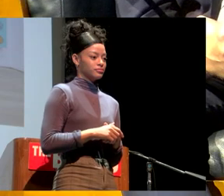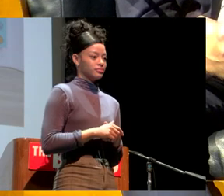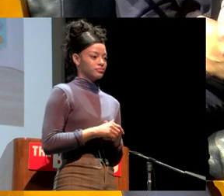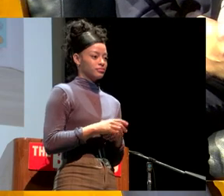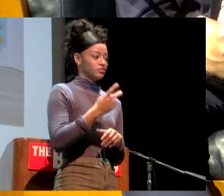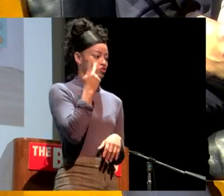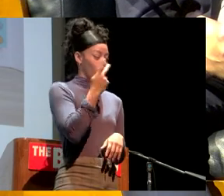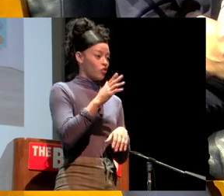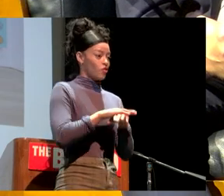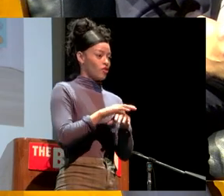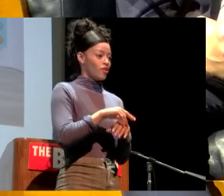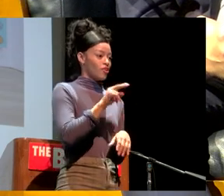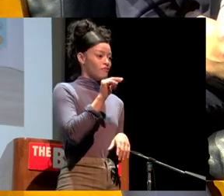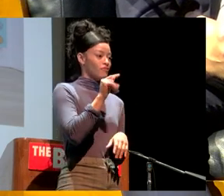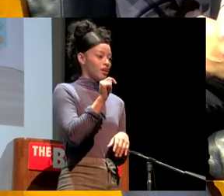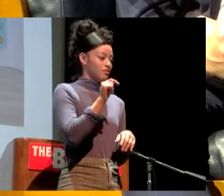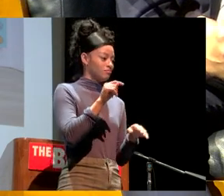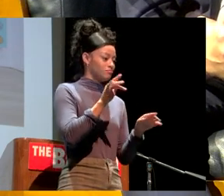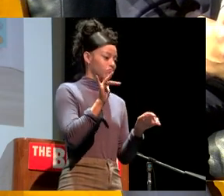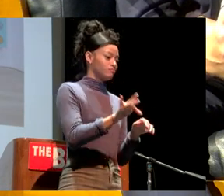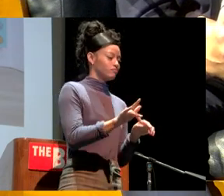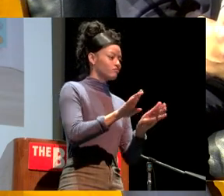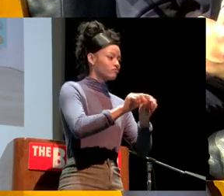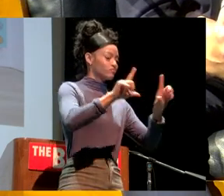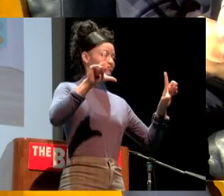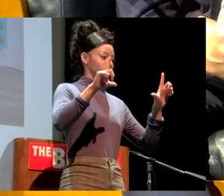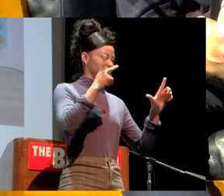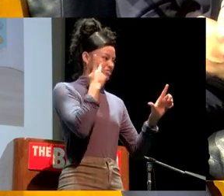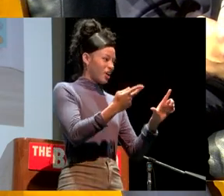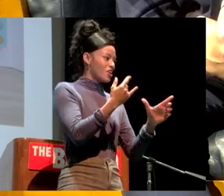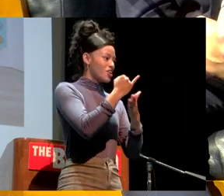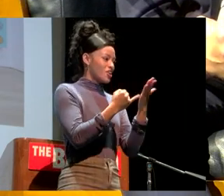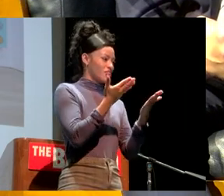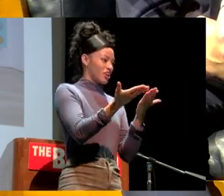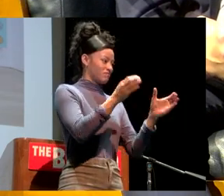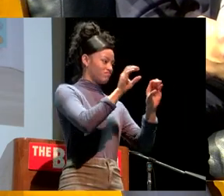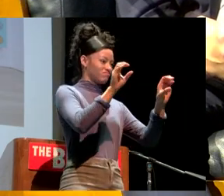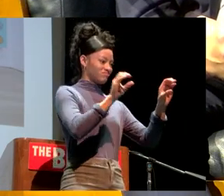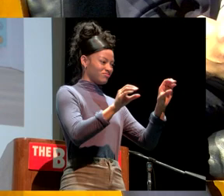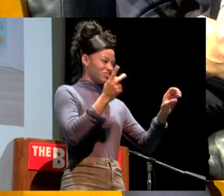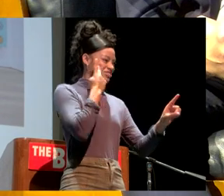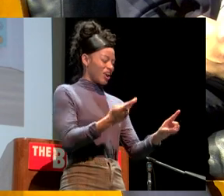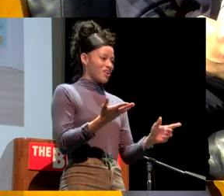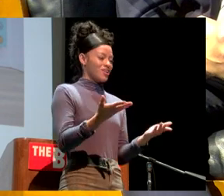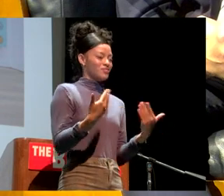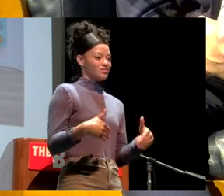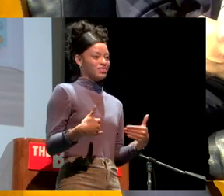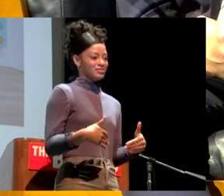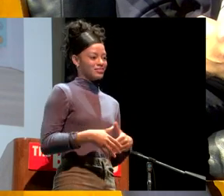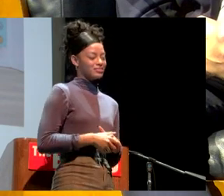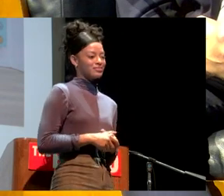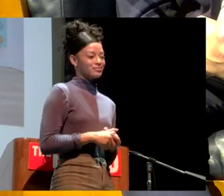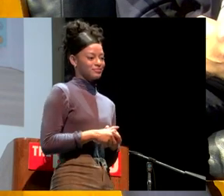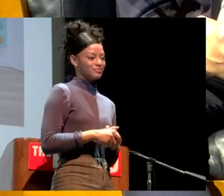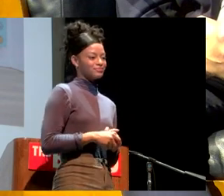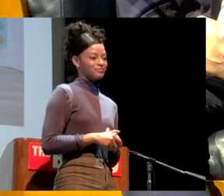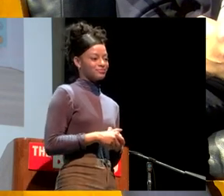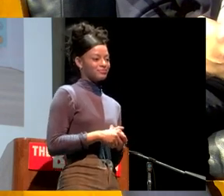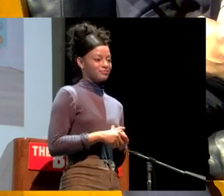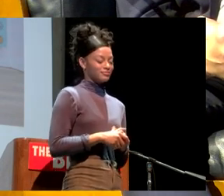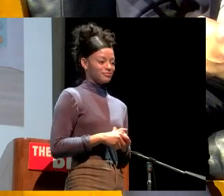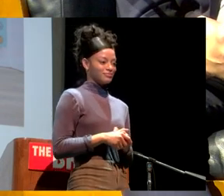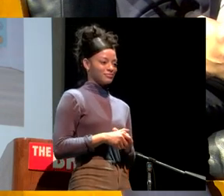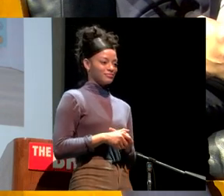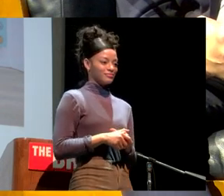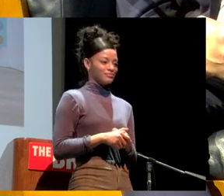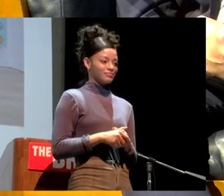hidden references, hidden Easter eggs. So even though he says, he doesn't know, I think that's great, because if you think you know, you lose.